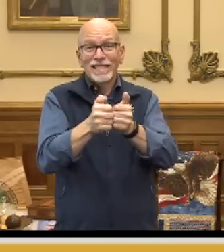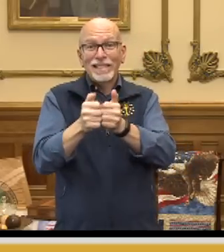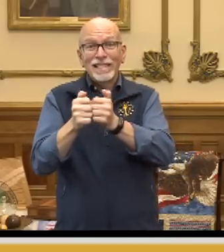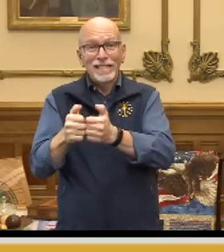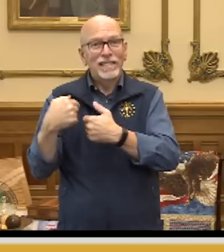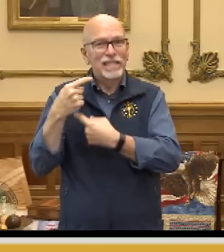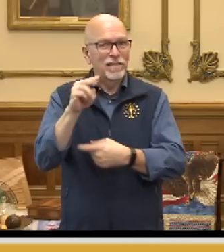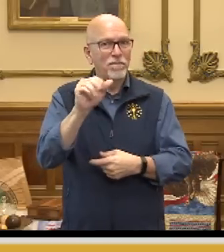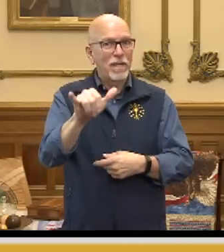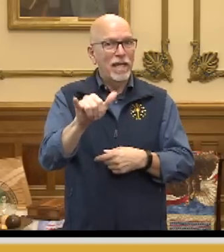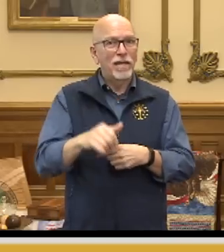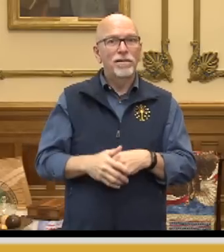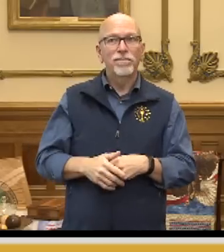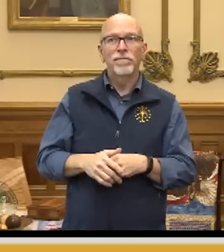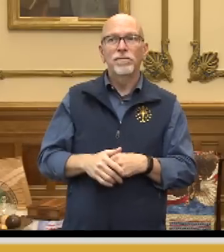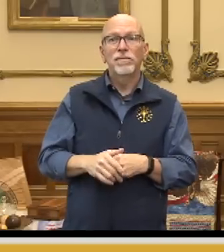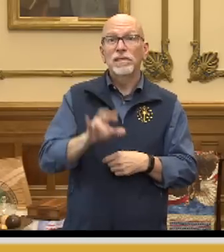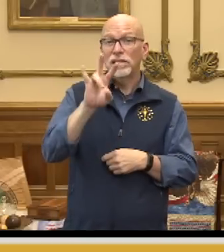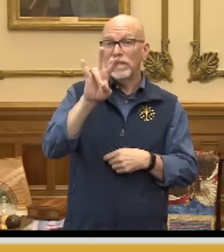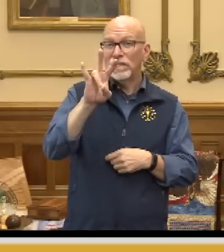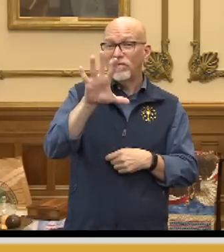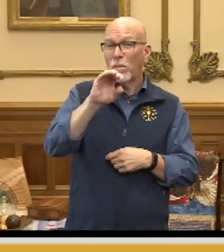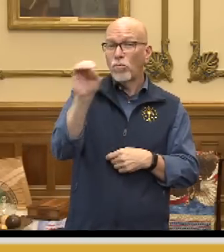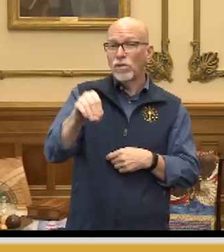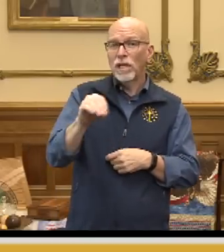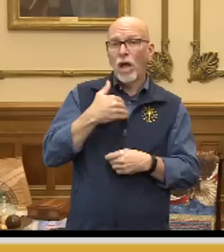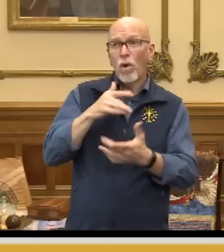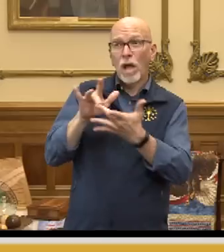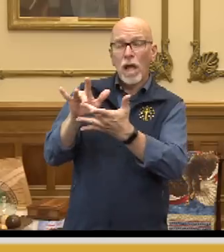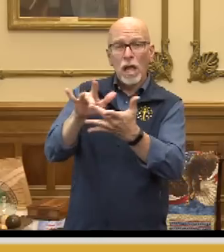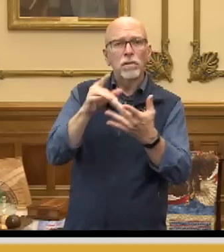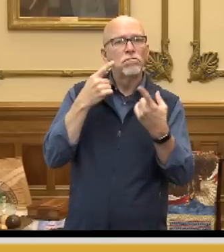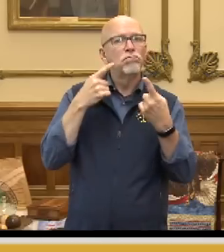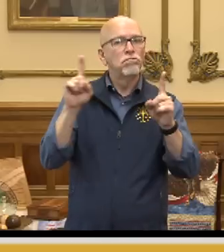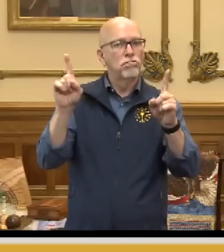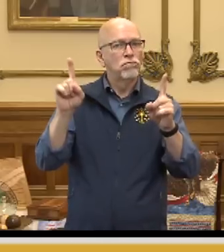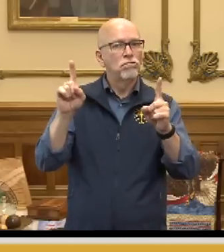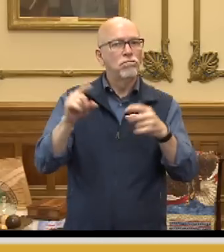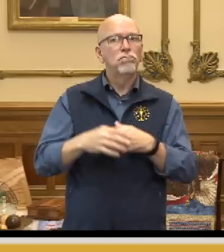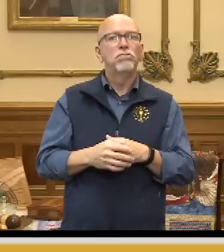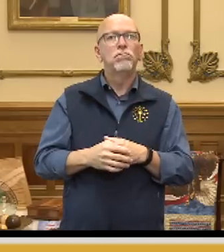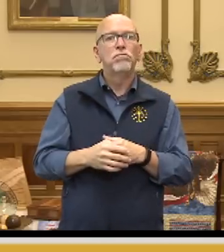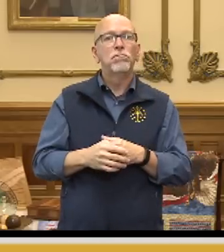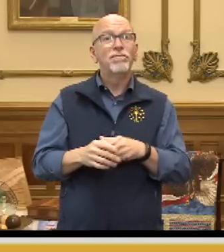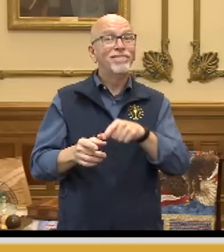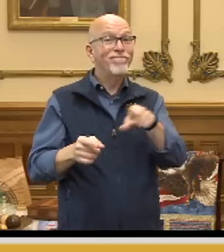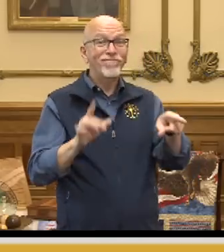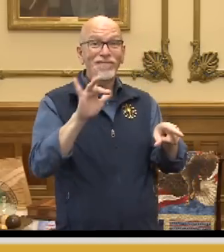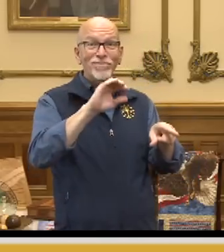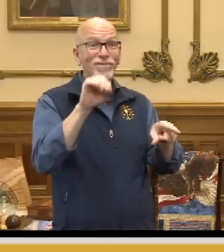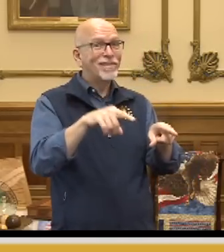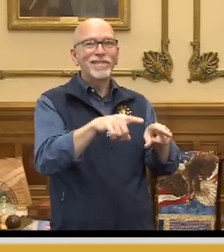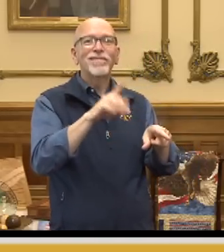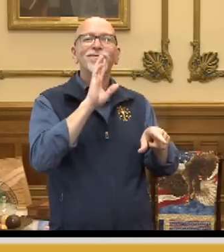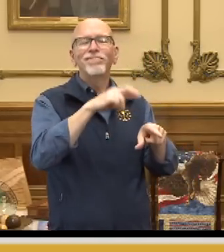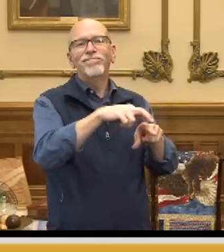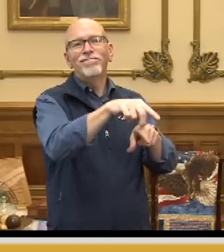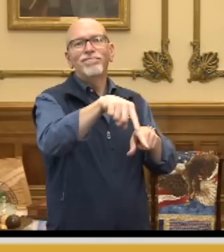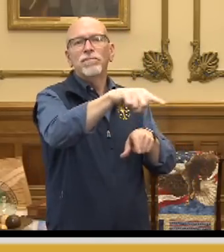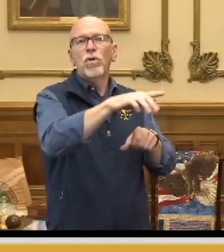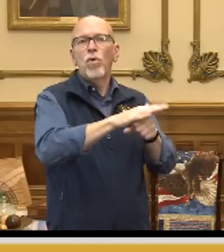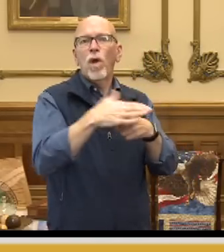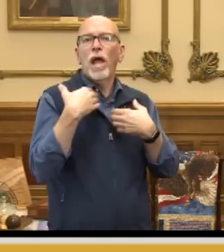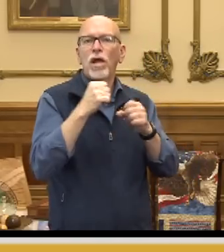May. Nearly 75% of our contact efforts are successful. Those that aren't get referred to local health departments